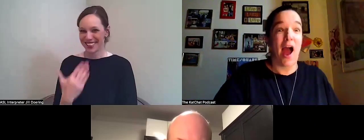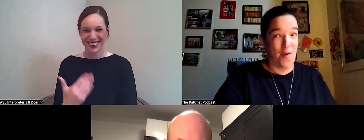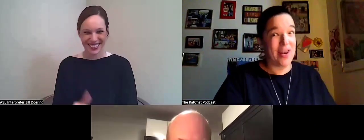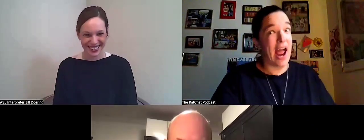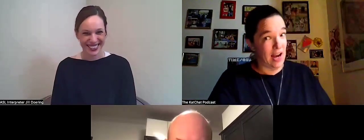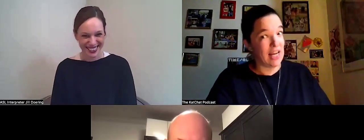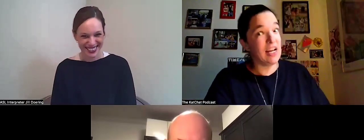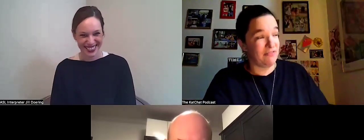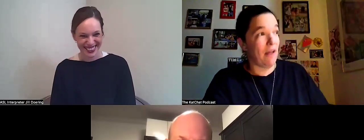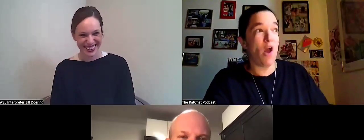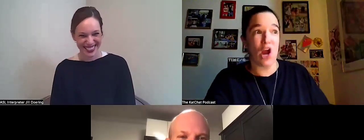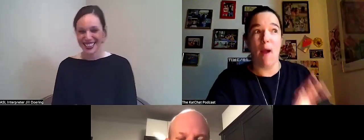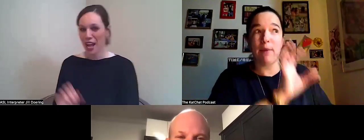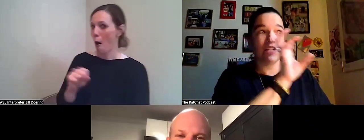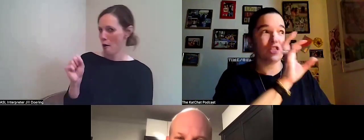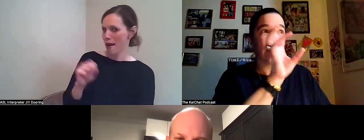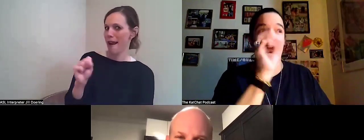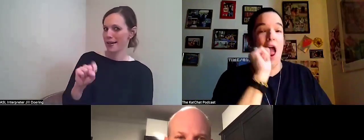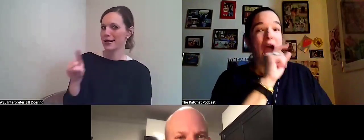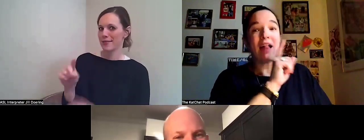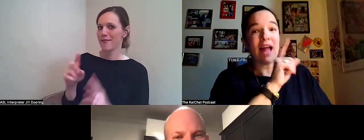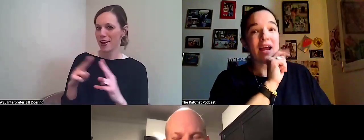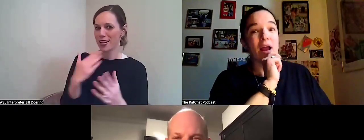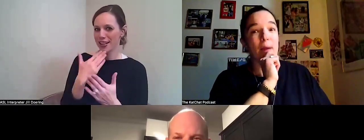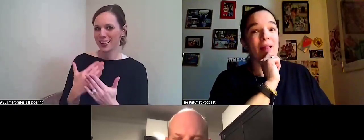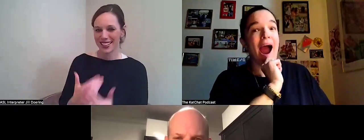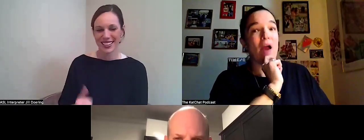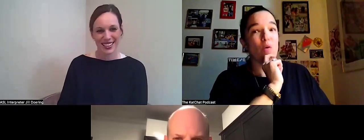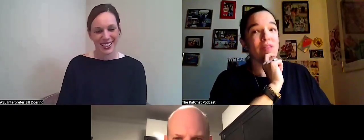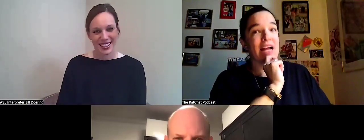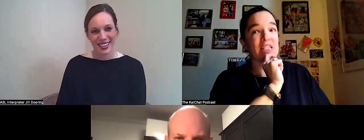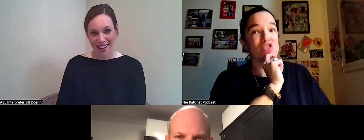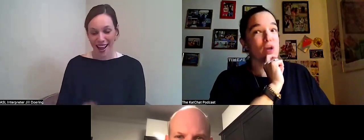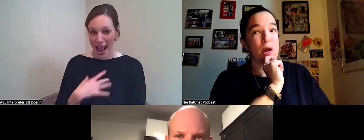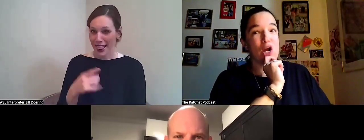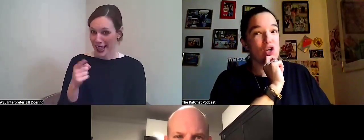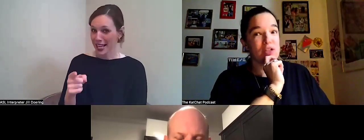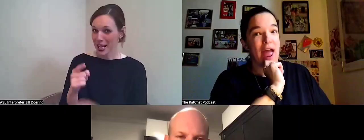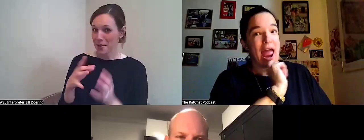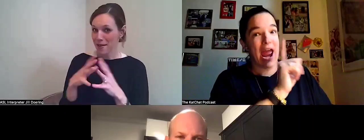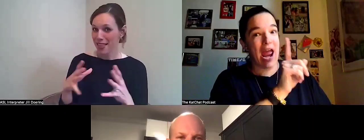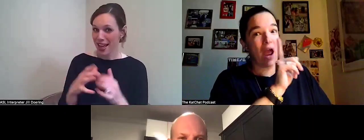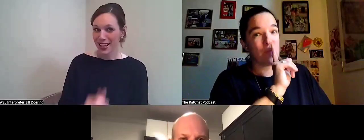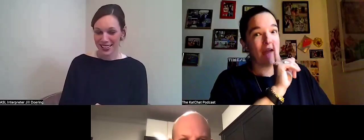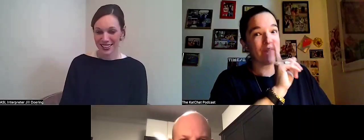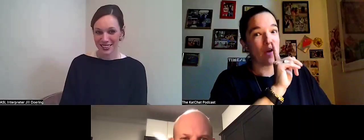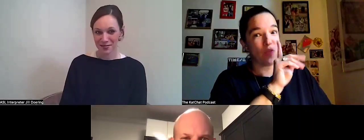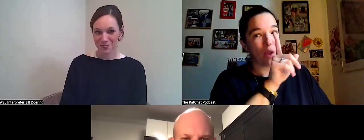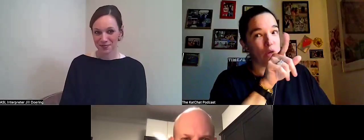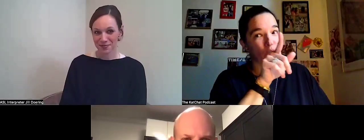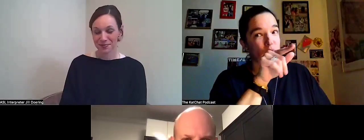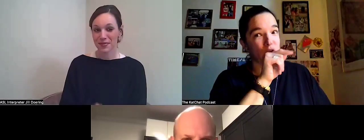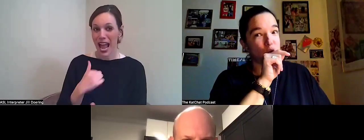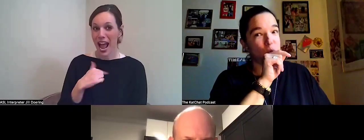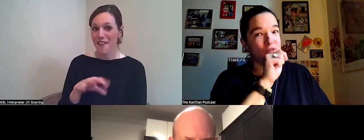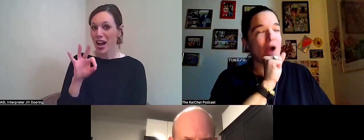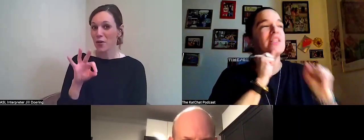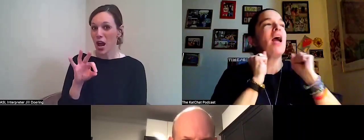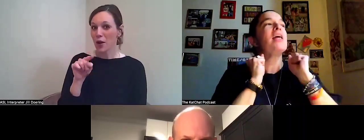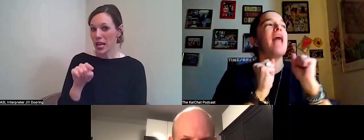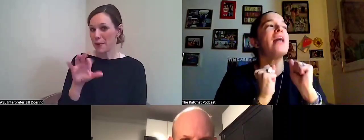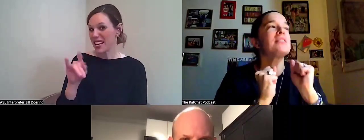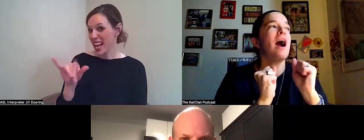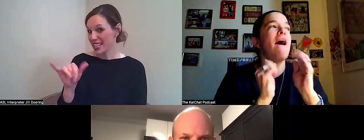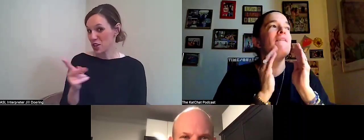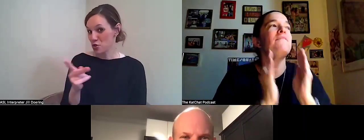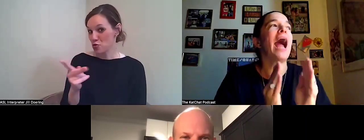Yeah, such a yeah, good. he is very good. I mean, it's just like I like him a lot. What they teach about, and when I found out they were doing a new movie, I was